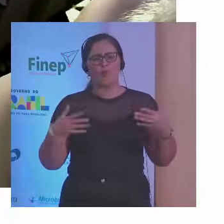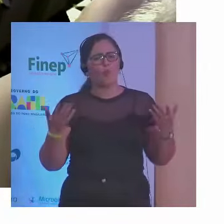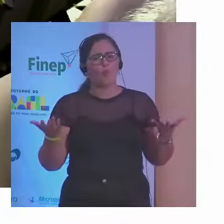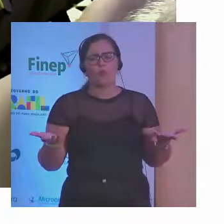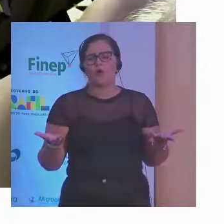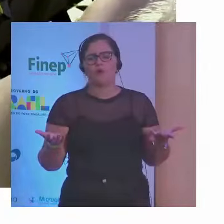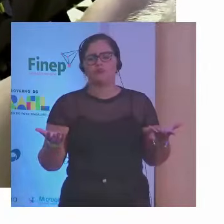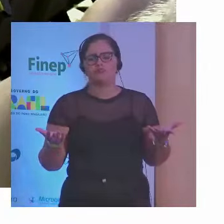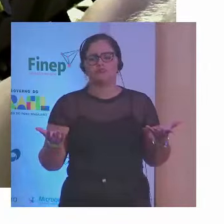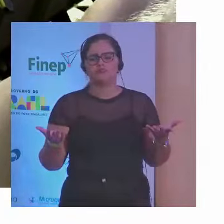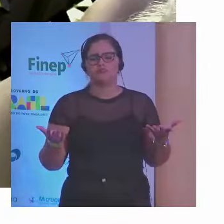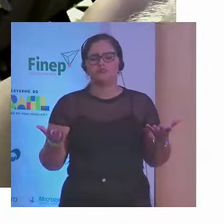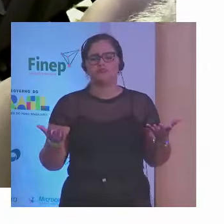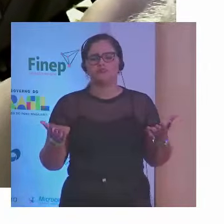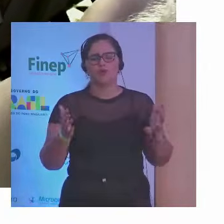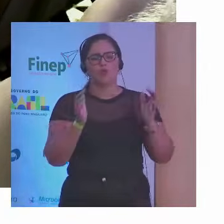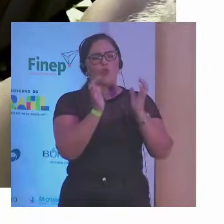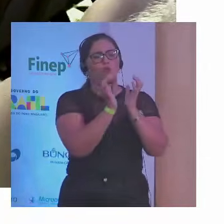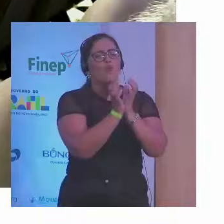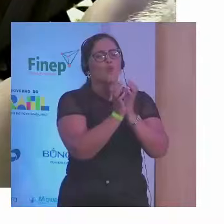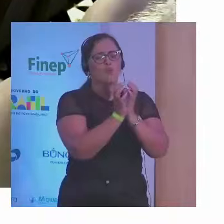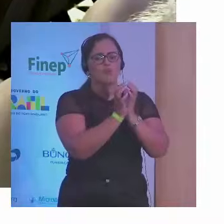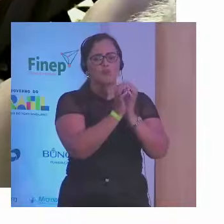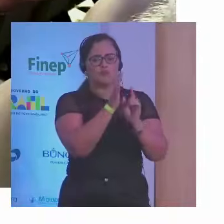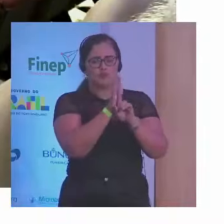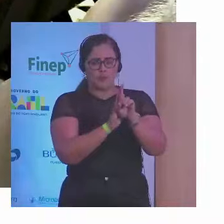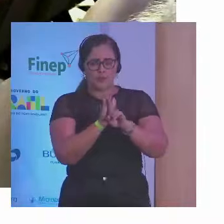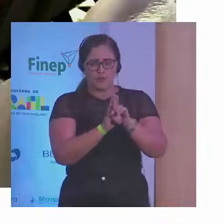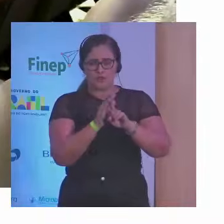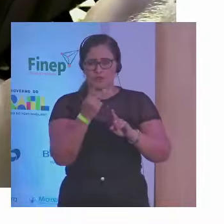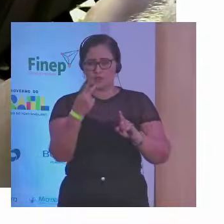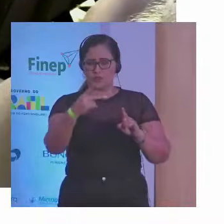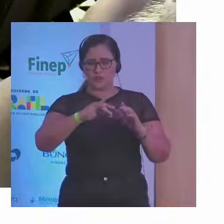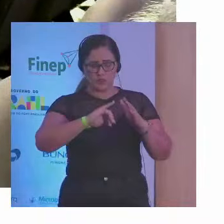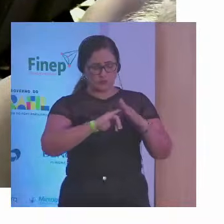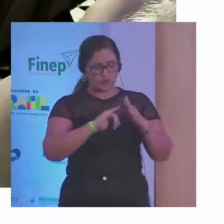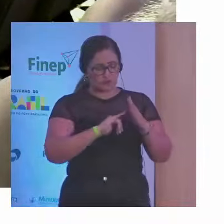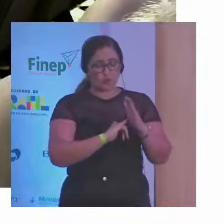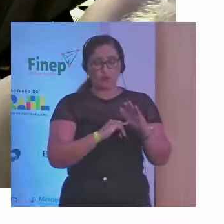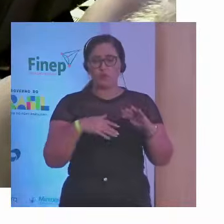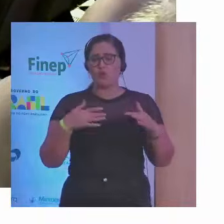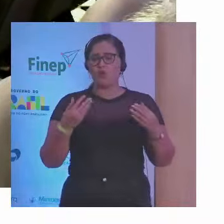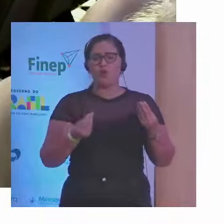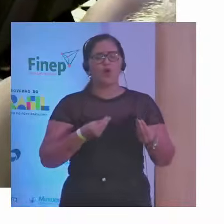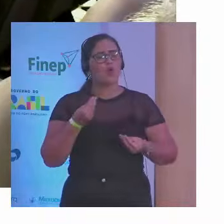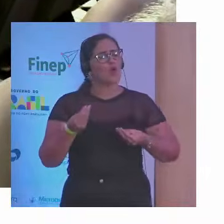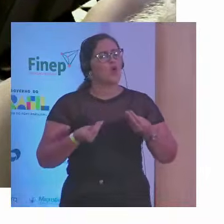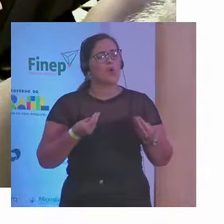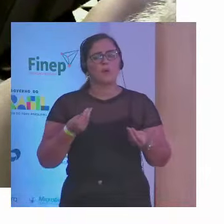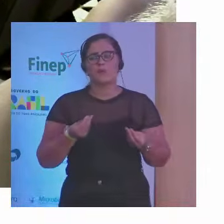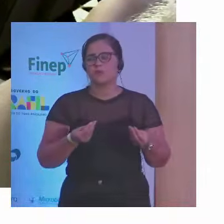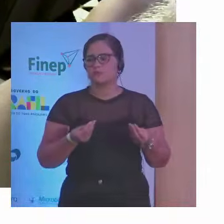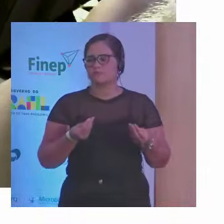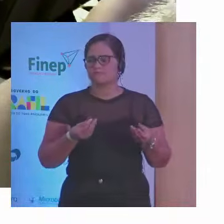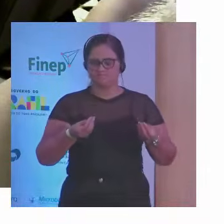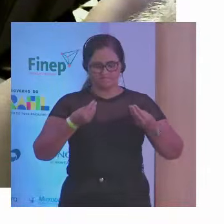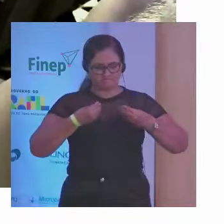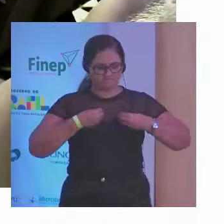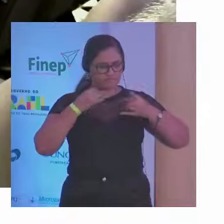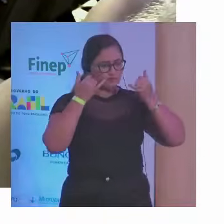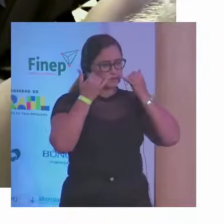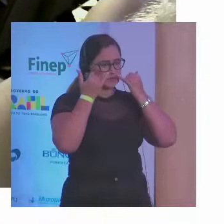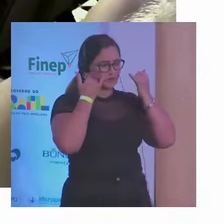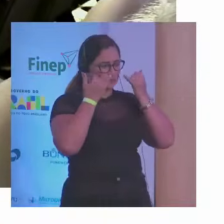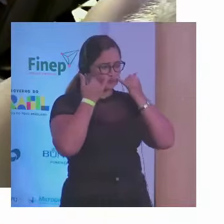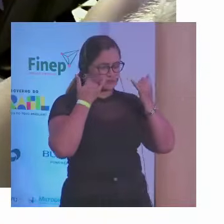at your institute, and also how do you get the information, and whatever it's